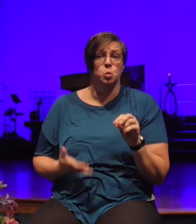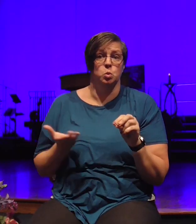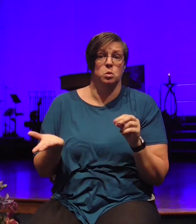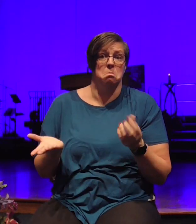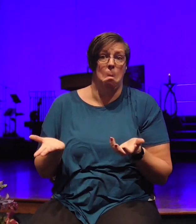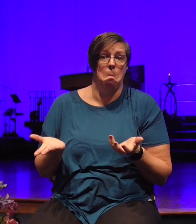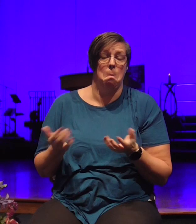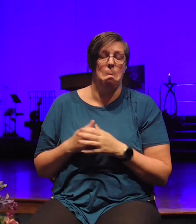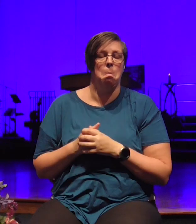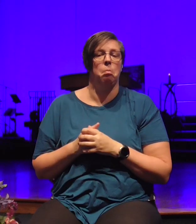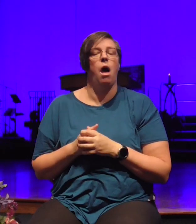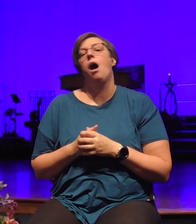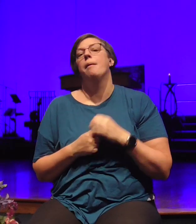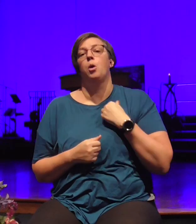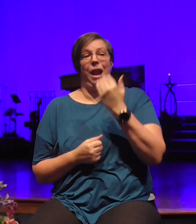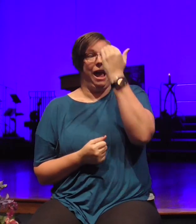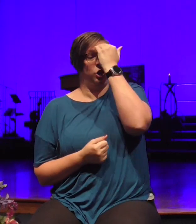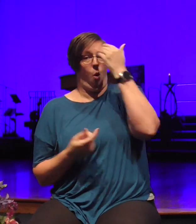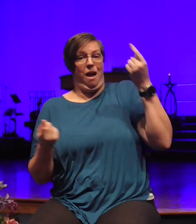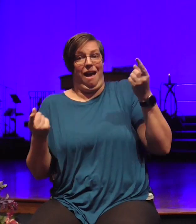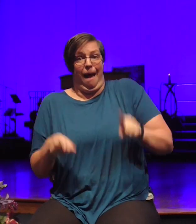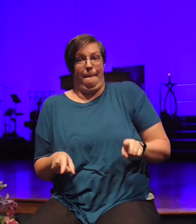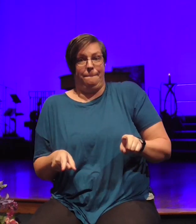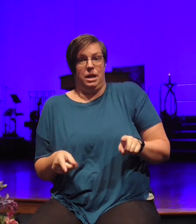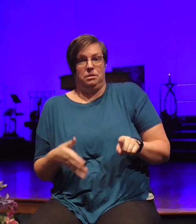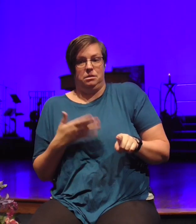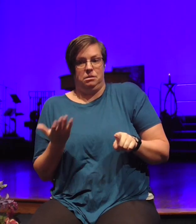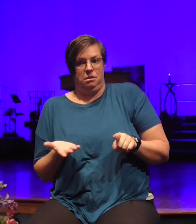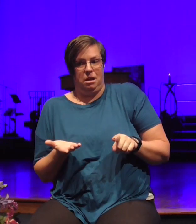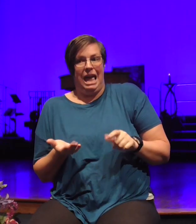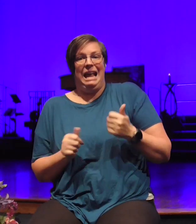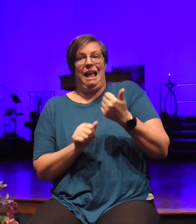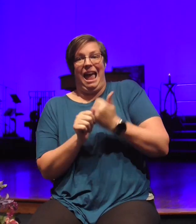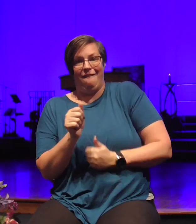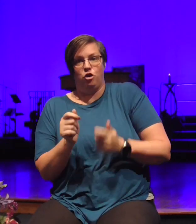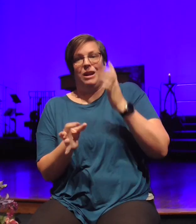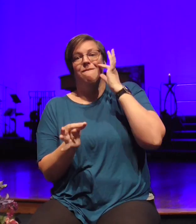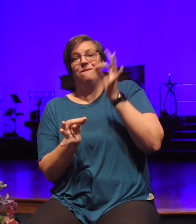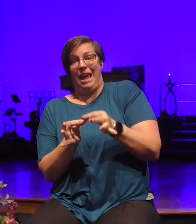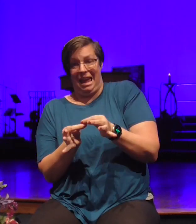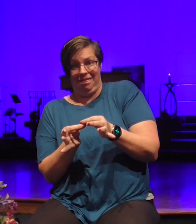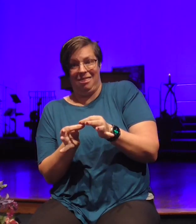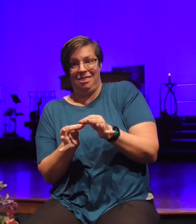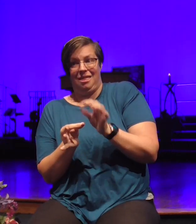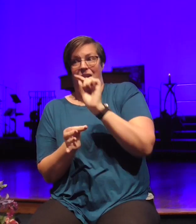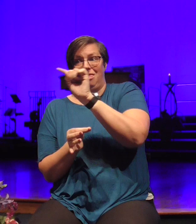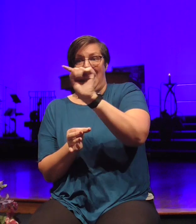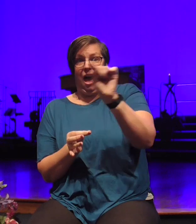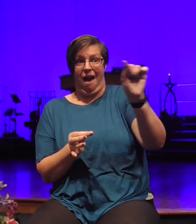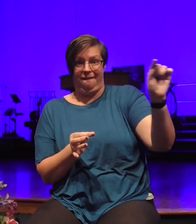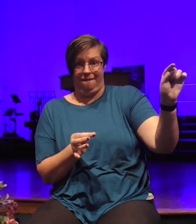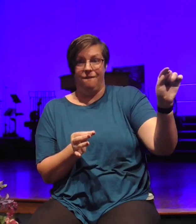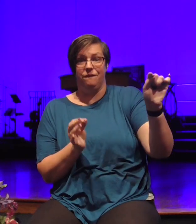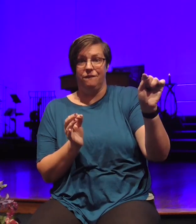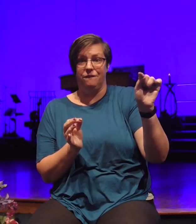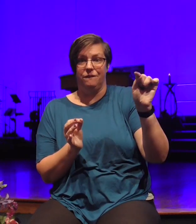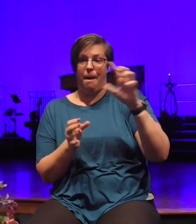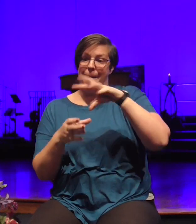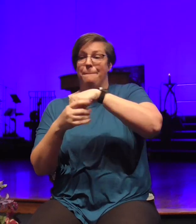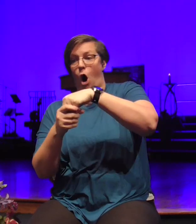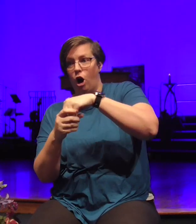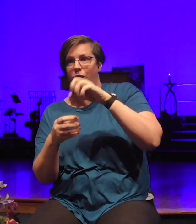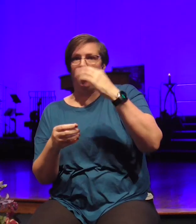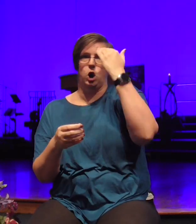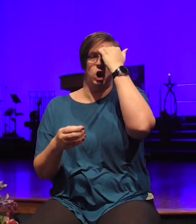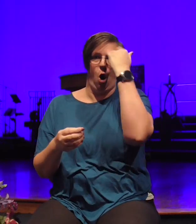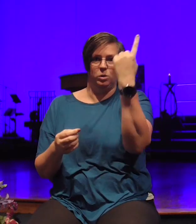God. But what I know happens in just about every faith tradition I've ever been a part of or known someone